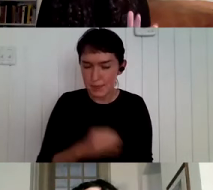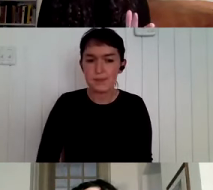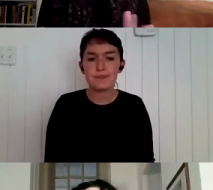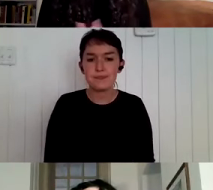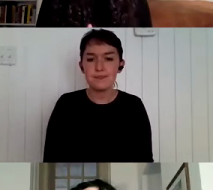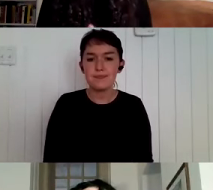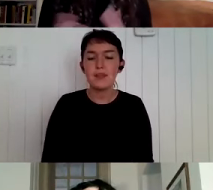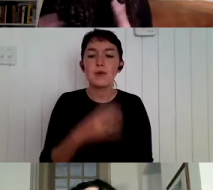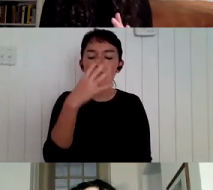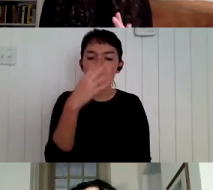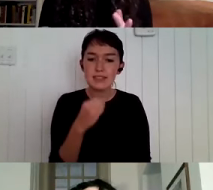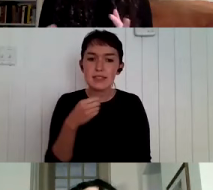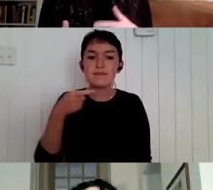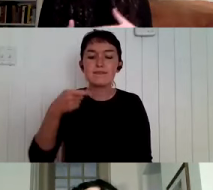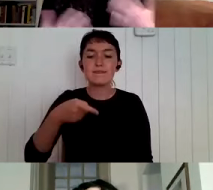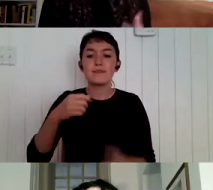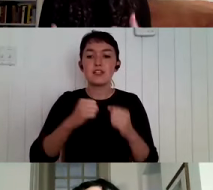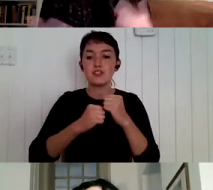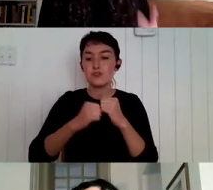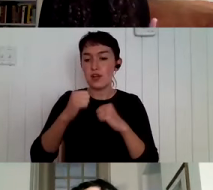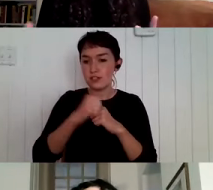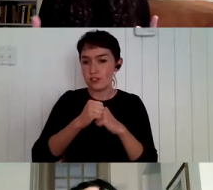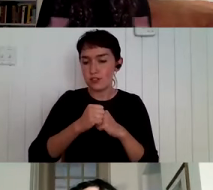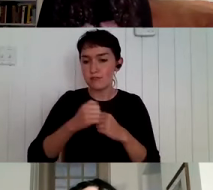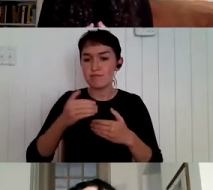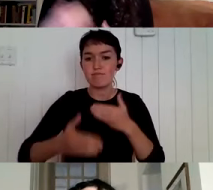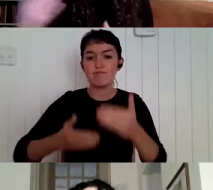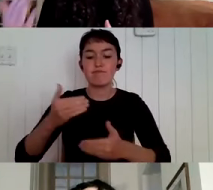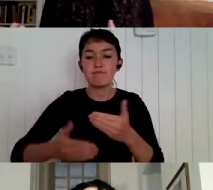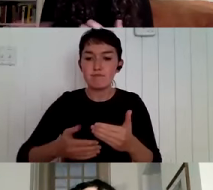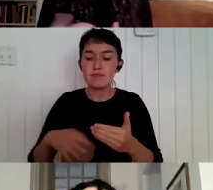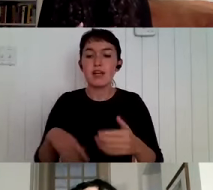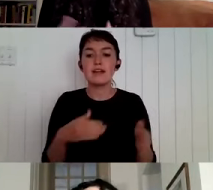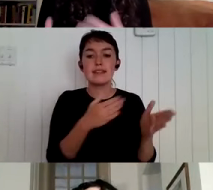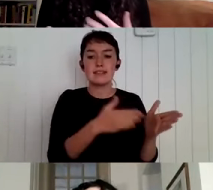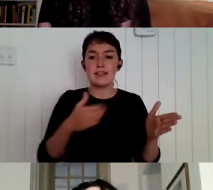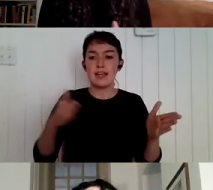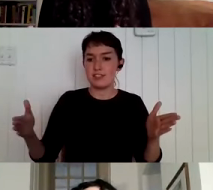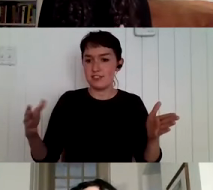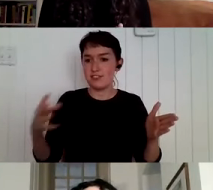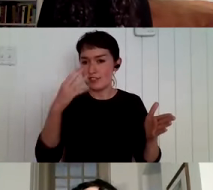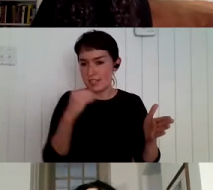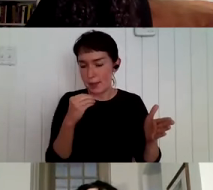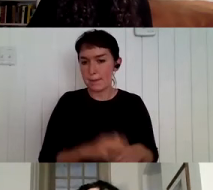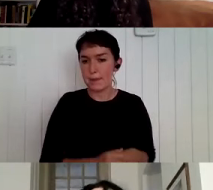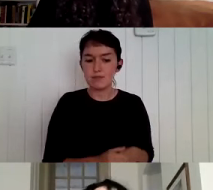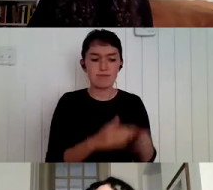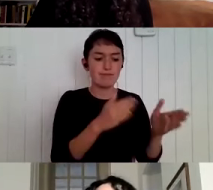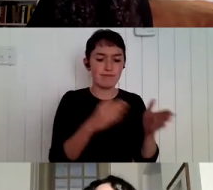structured progression through cycles of stages of sleep, with each cycle lasting roughly 90